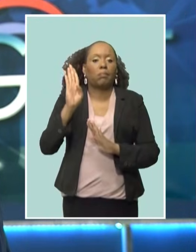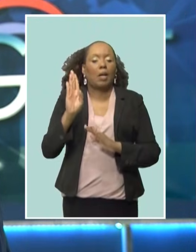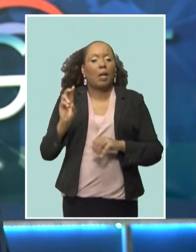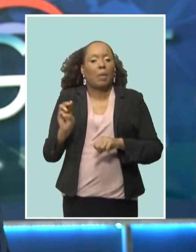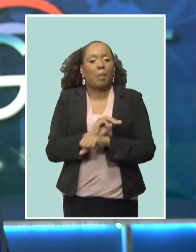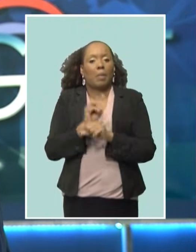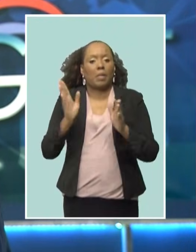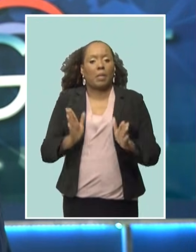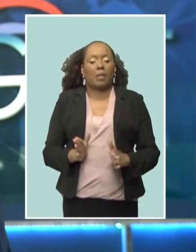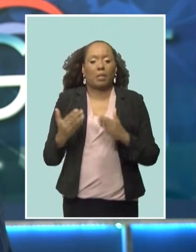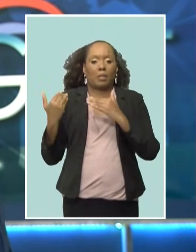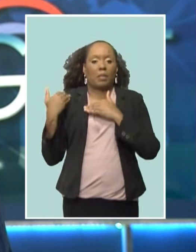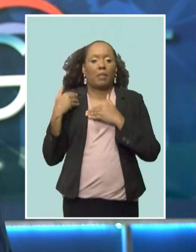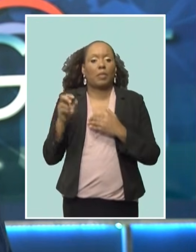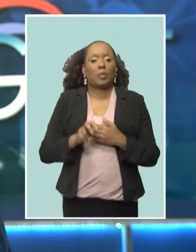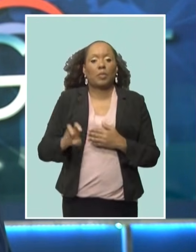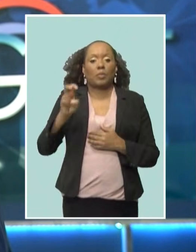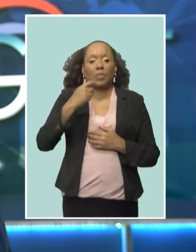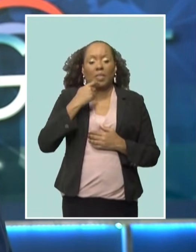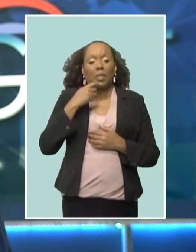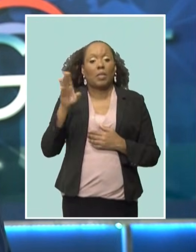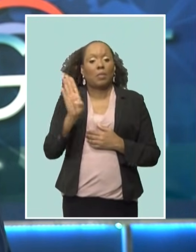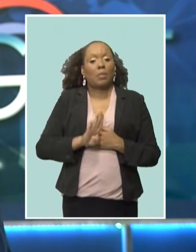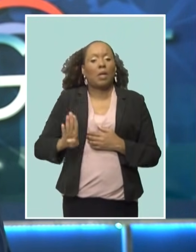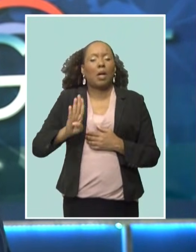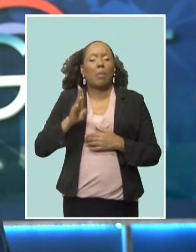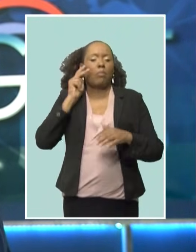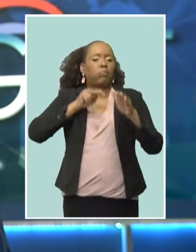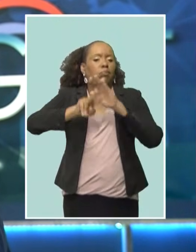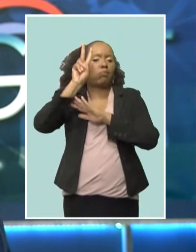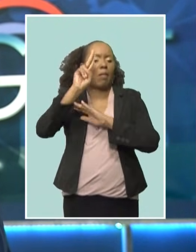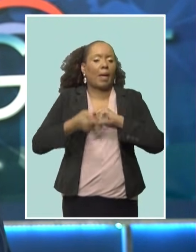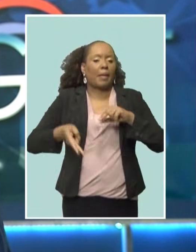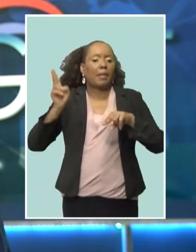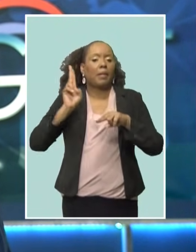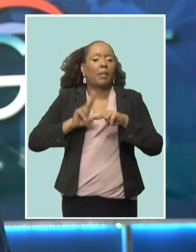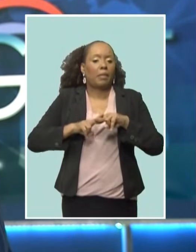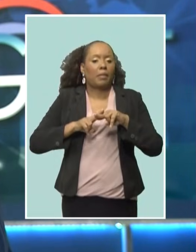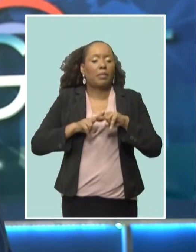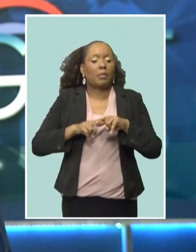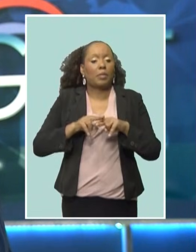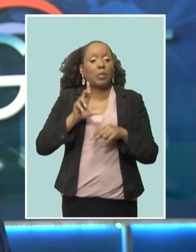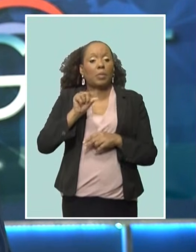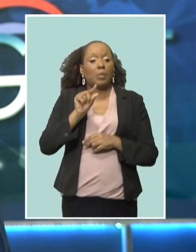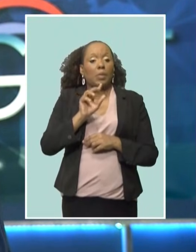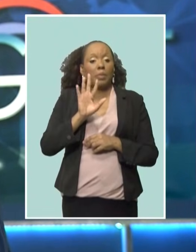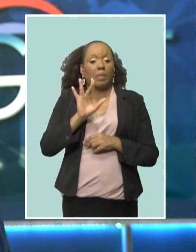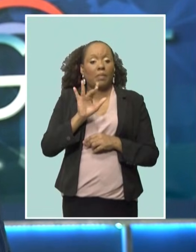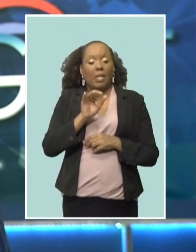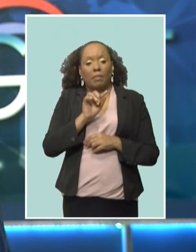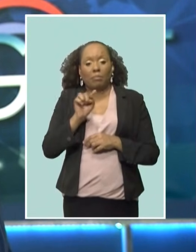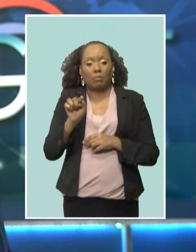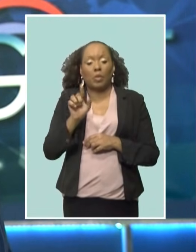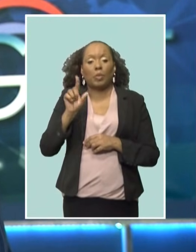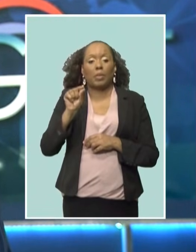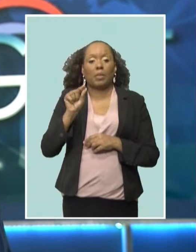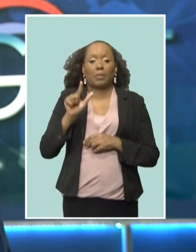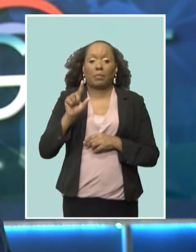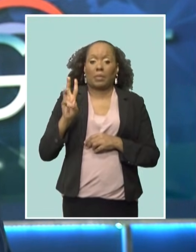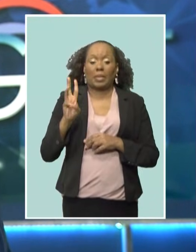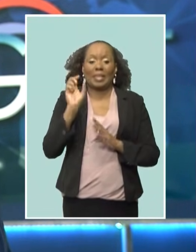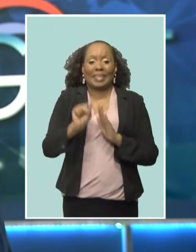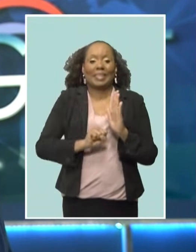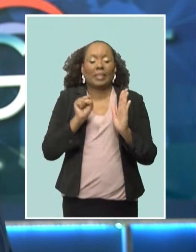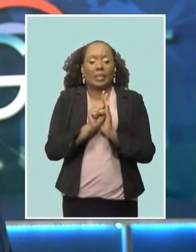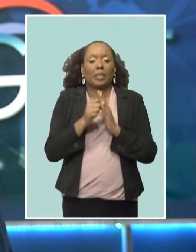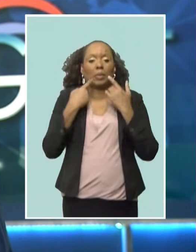Ian Gooding-Edgell reports that Barbados anticipates an increase in cruise arrivals during the 2025 to